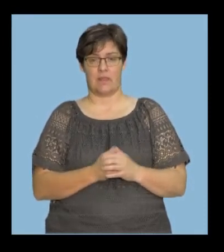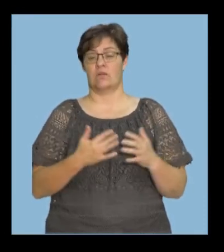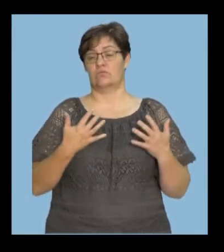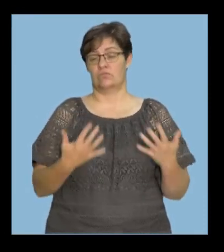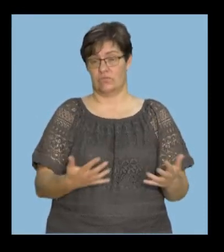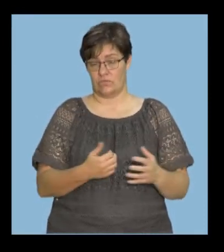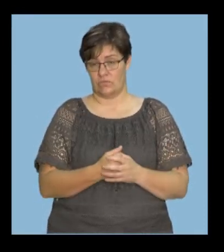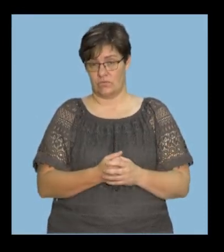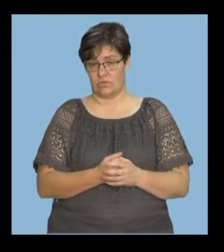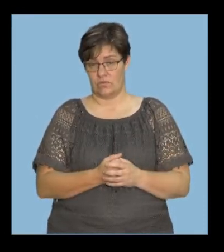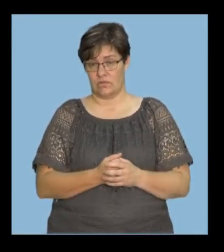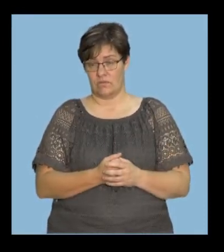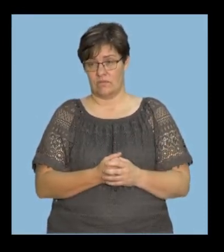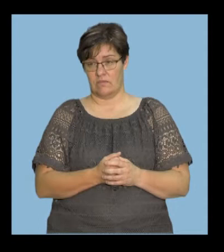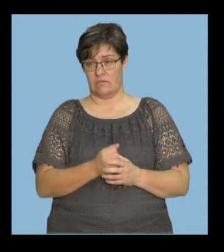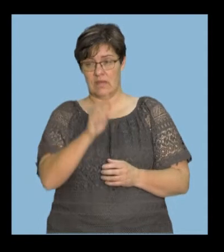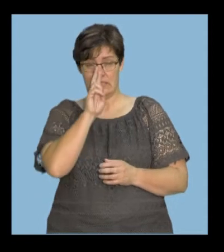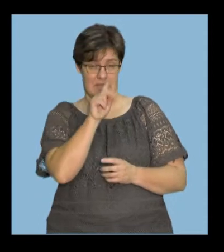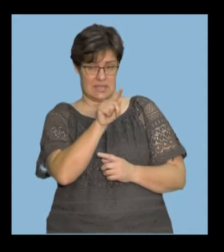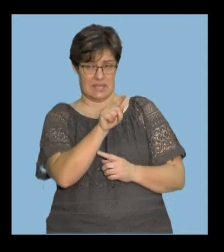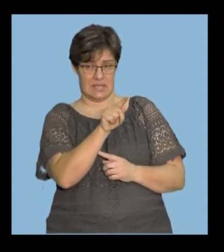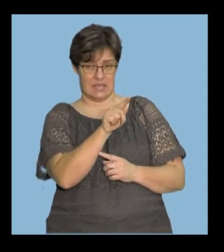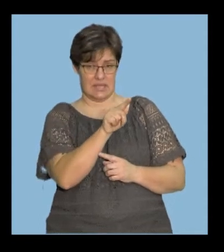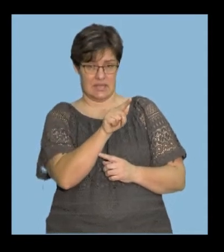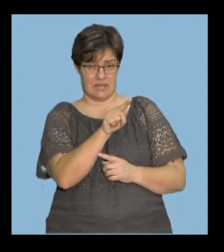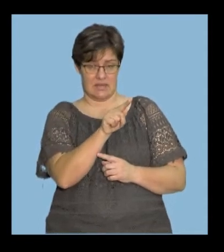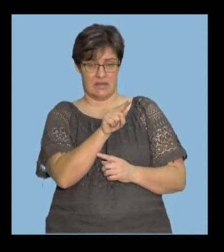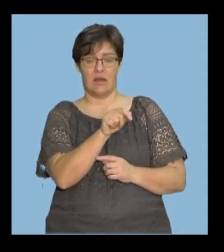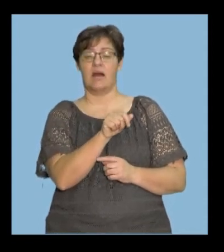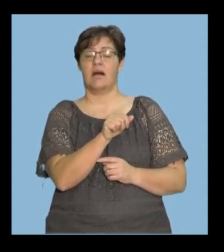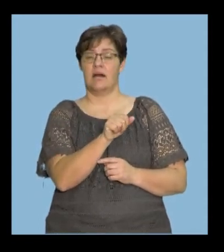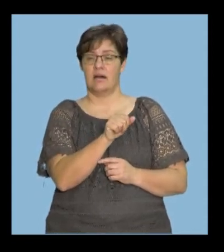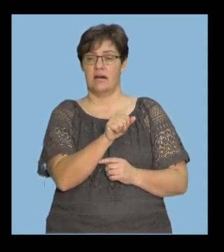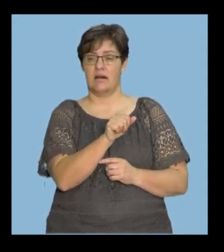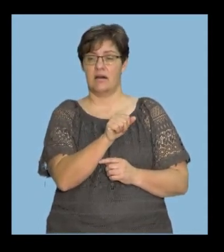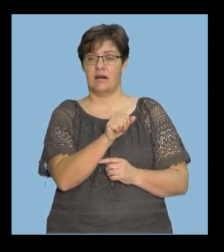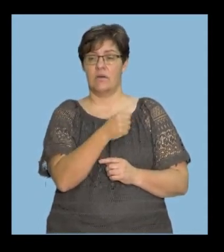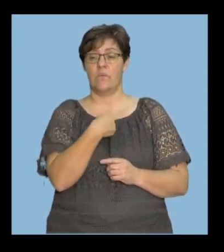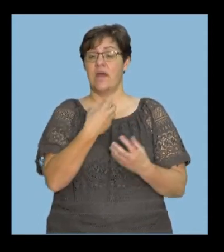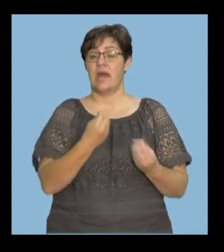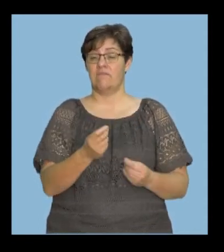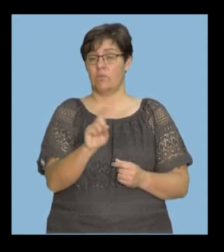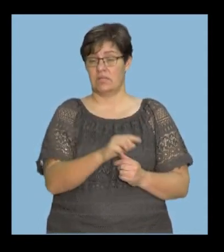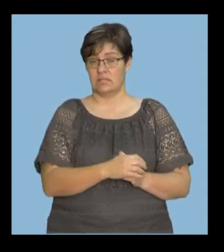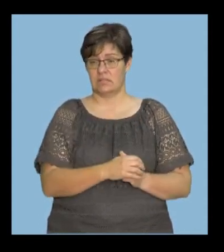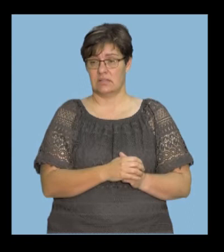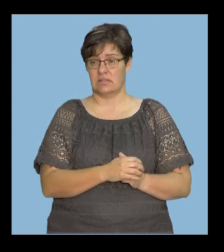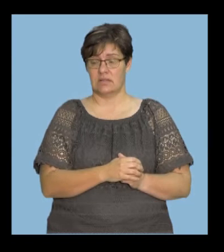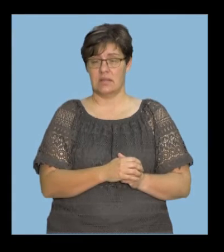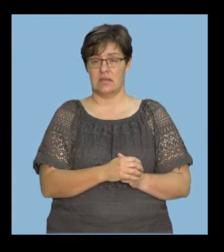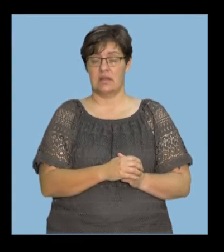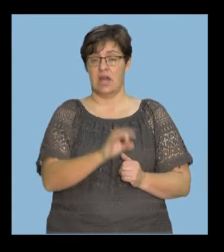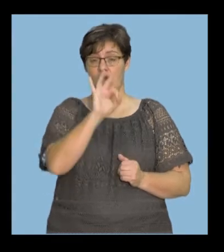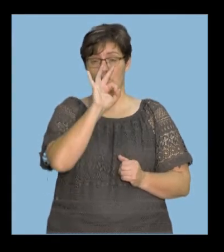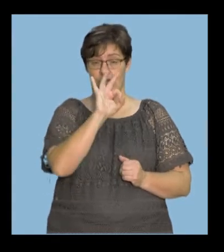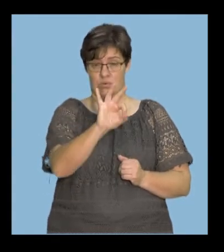So, if you look here, you will see that we have